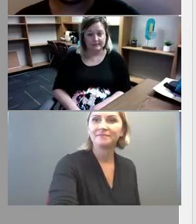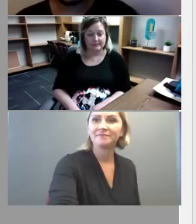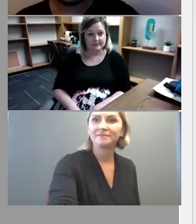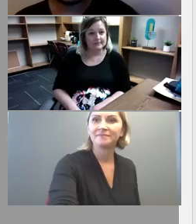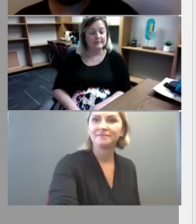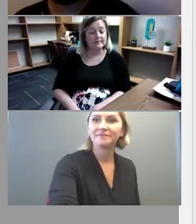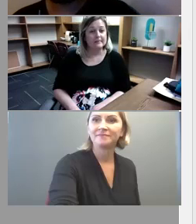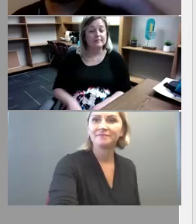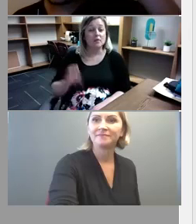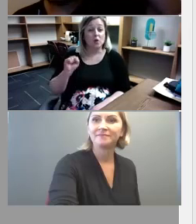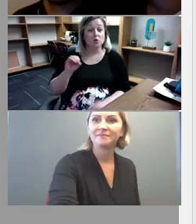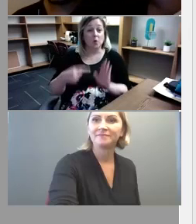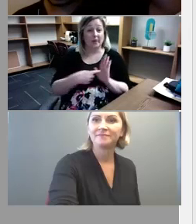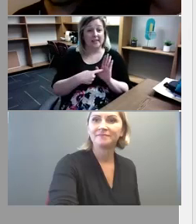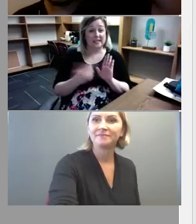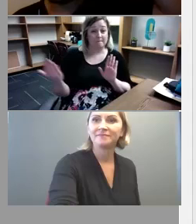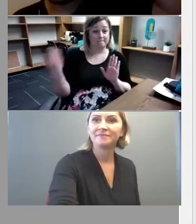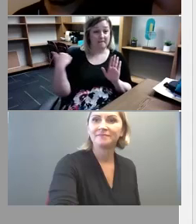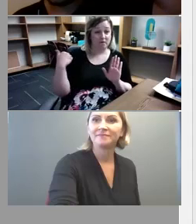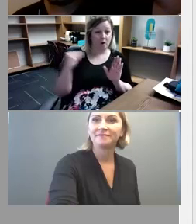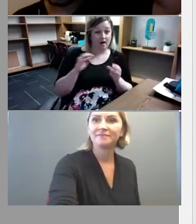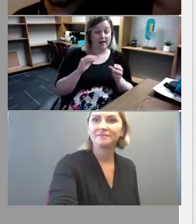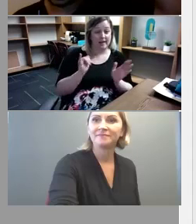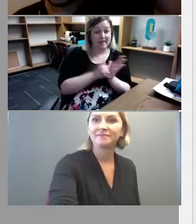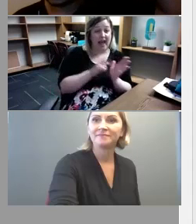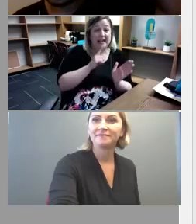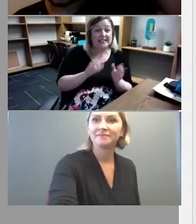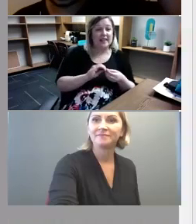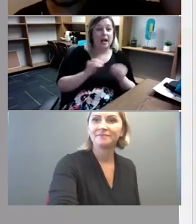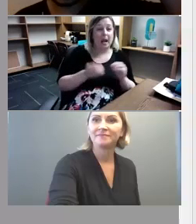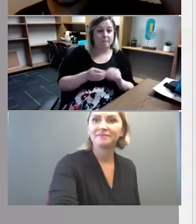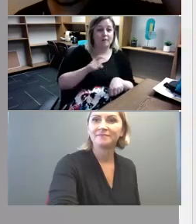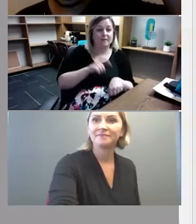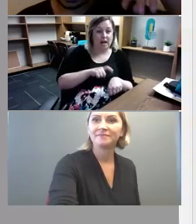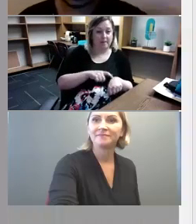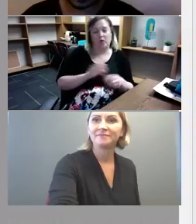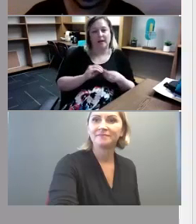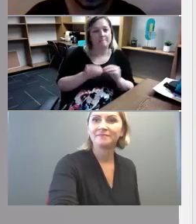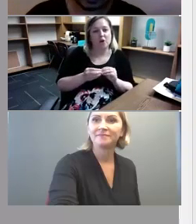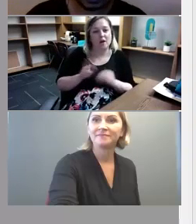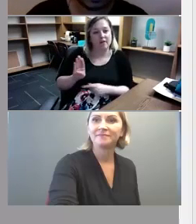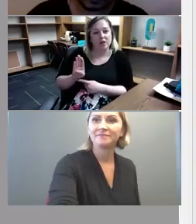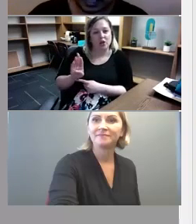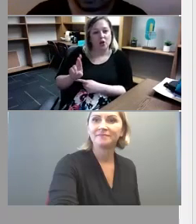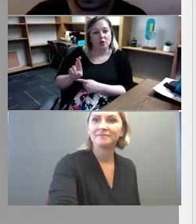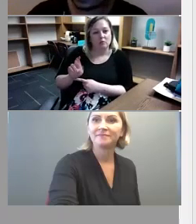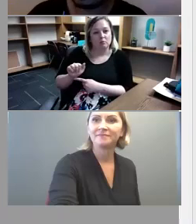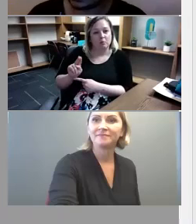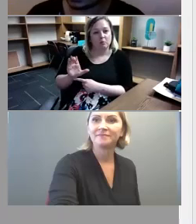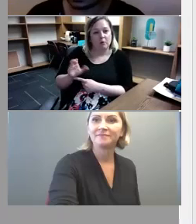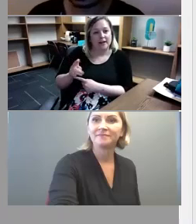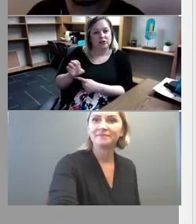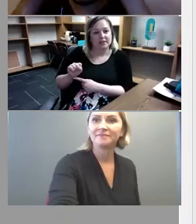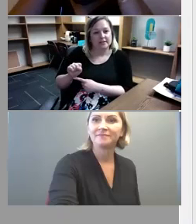So this was the number of times we have, right? The number of branches that we have. For the next one, we have